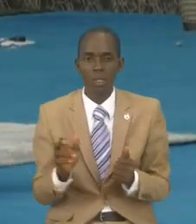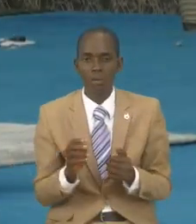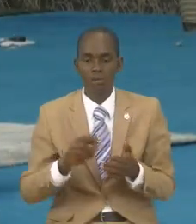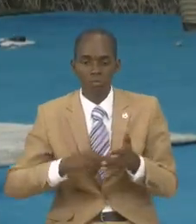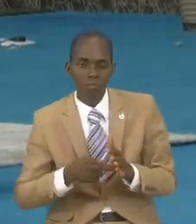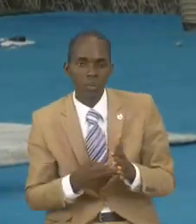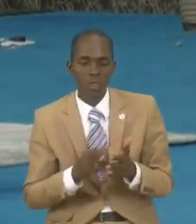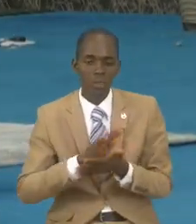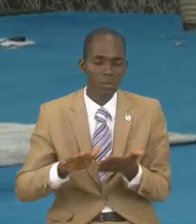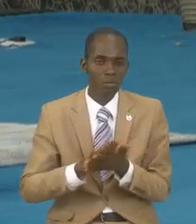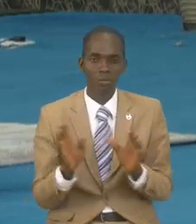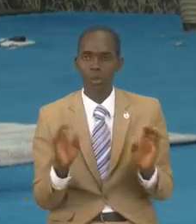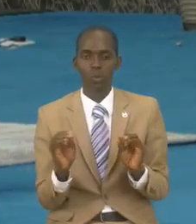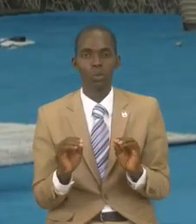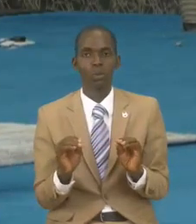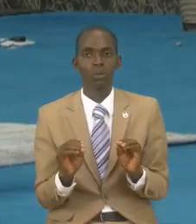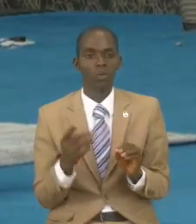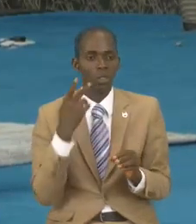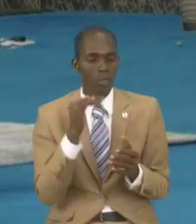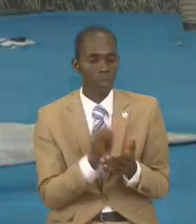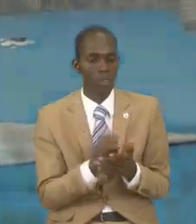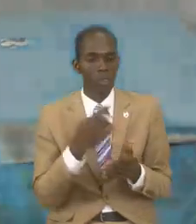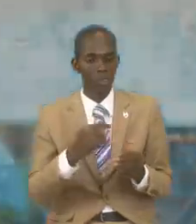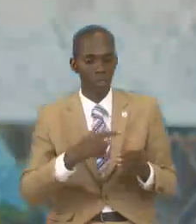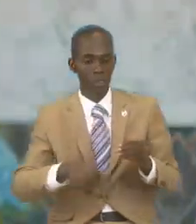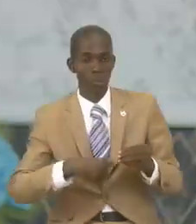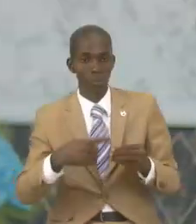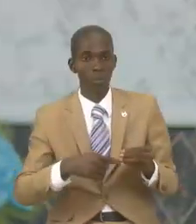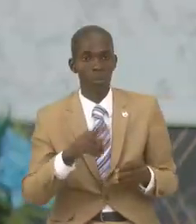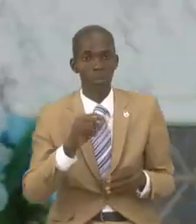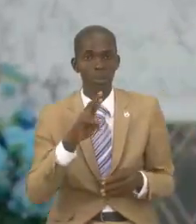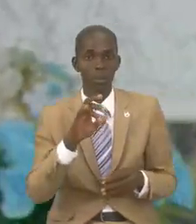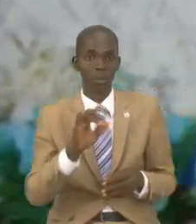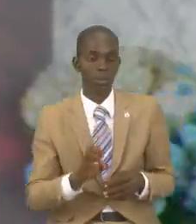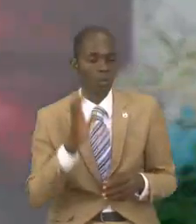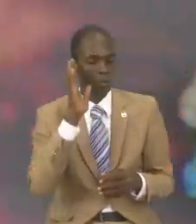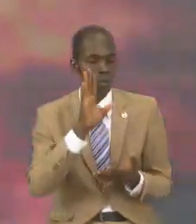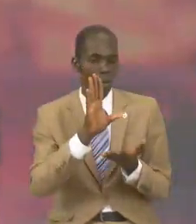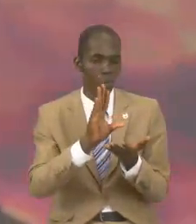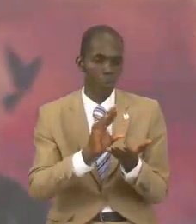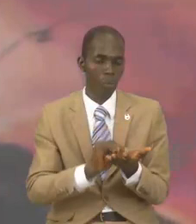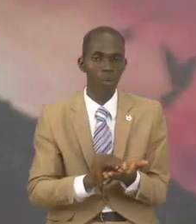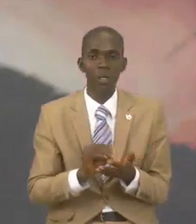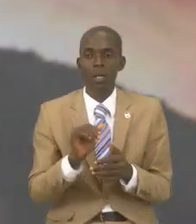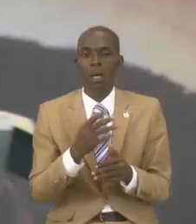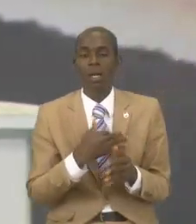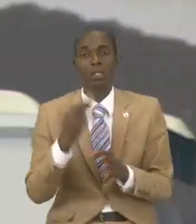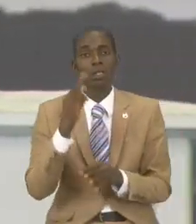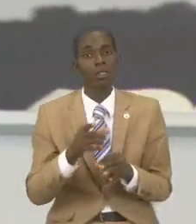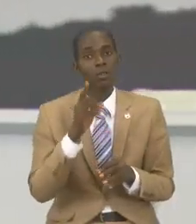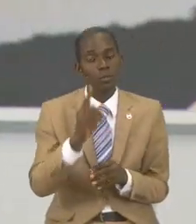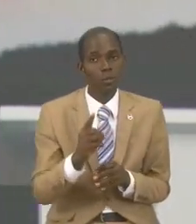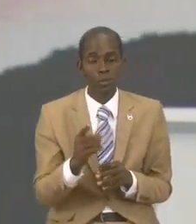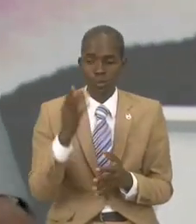go down. That one will go down. Eventually, everything will go down. And if you stop